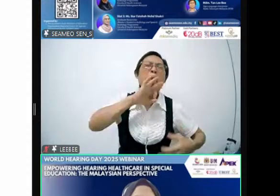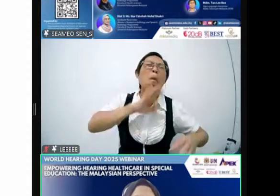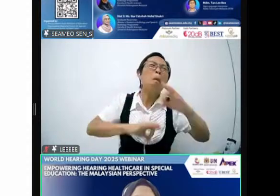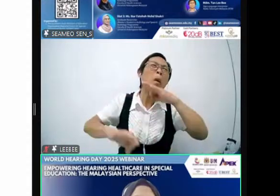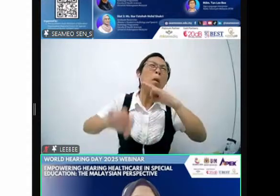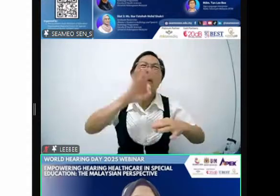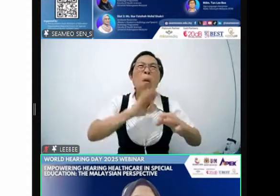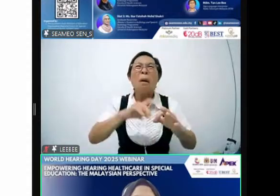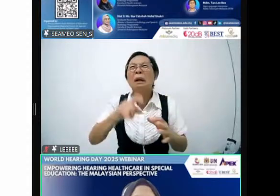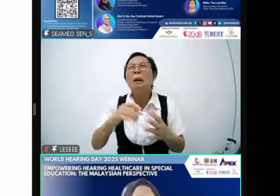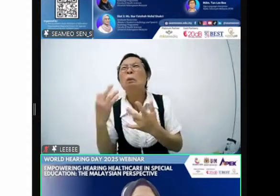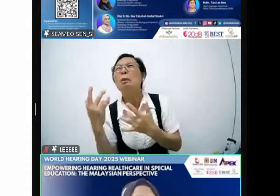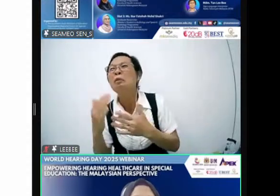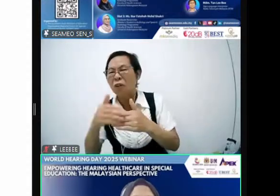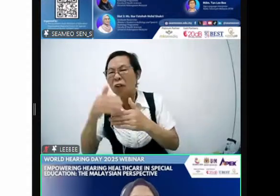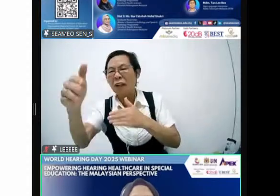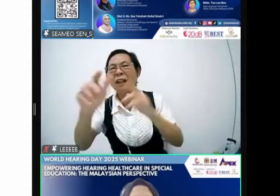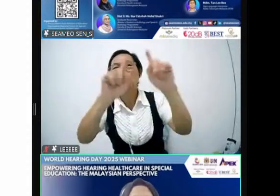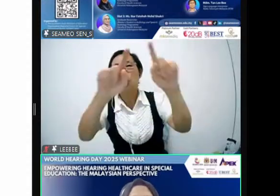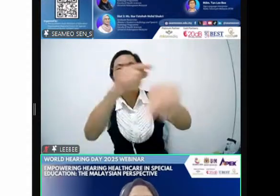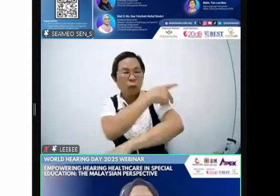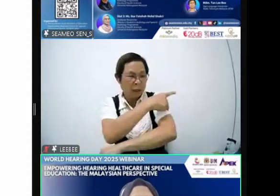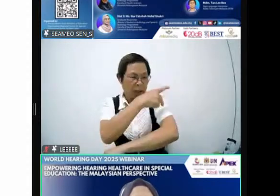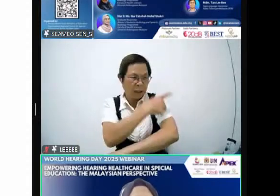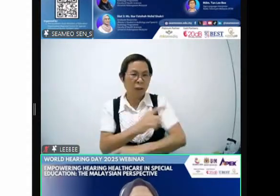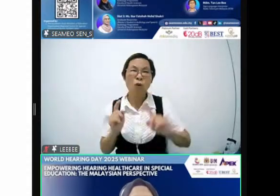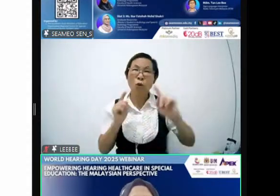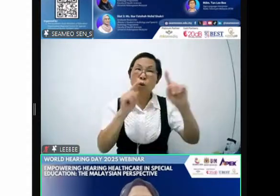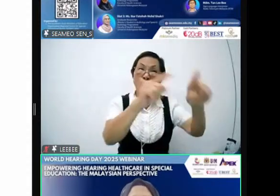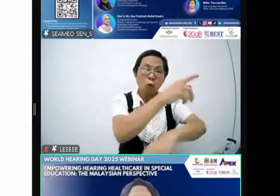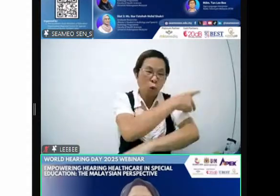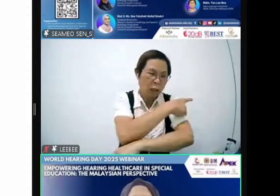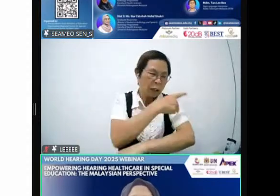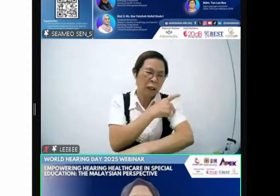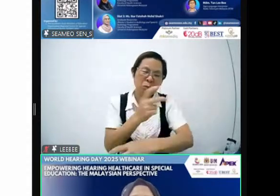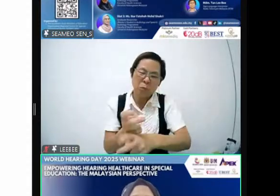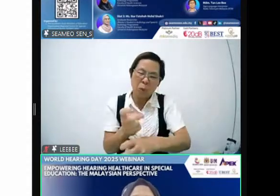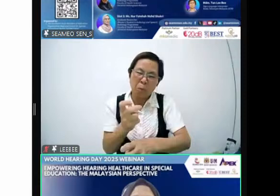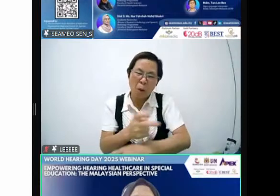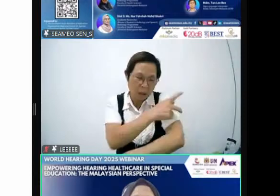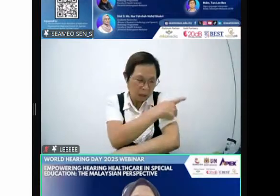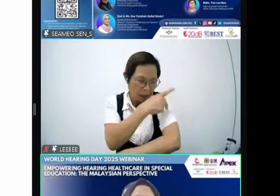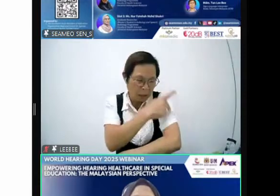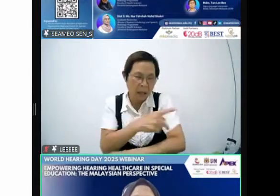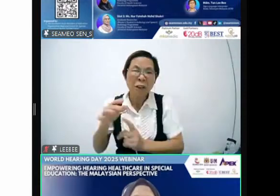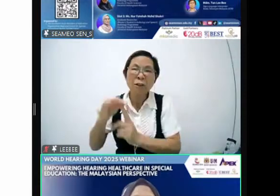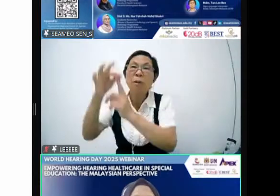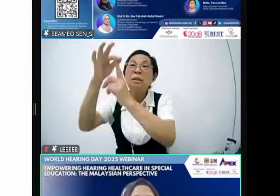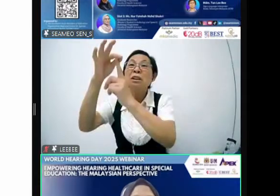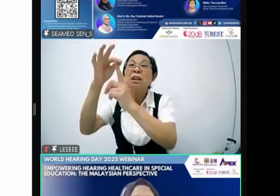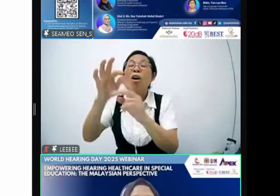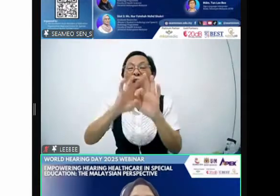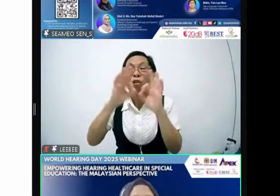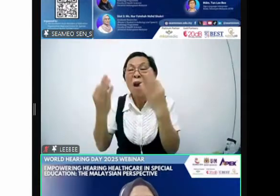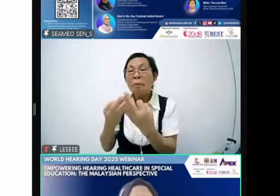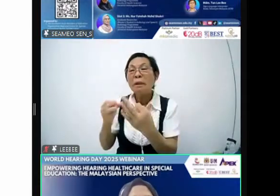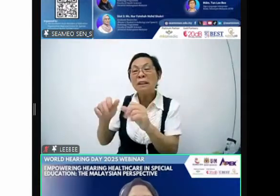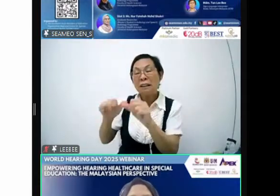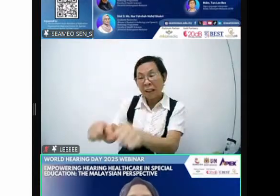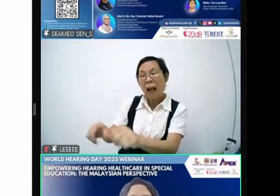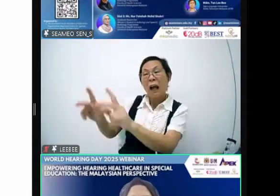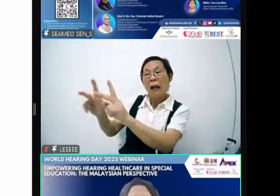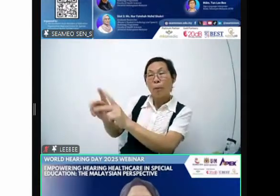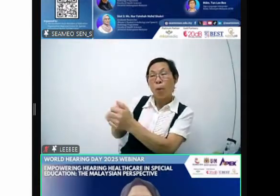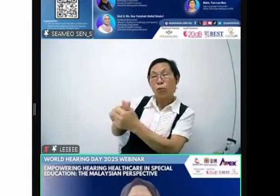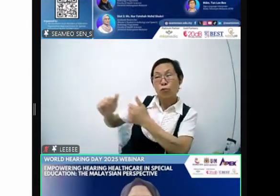visit. Traveling to clinics can be challenging, particularly for families in remote area, and not